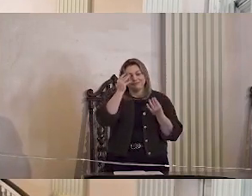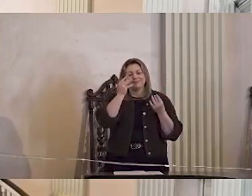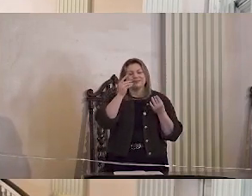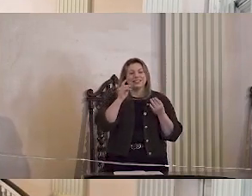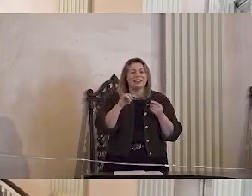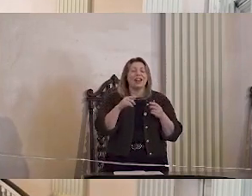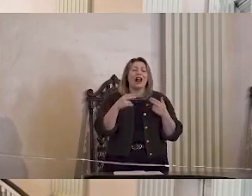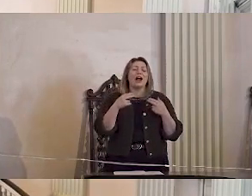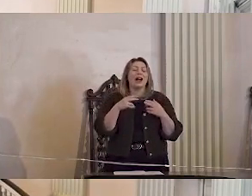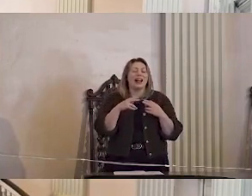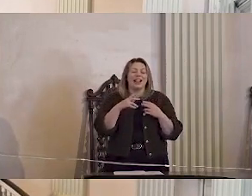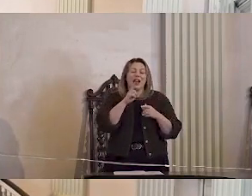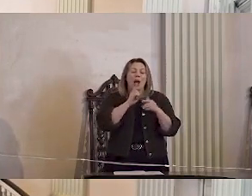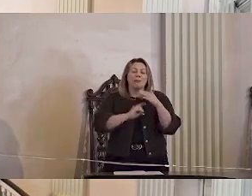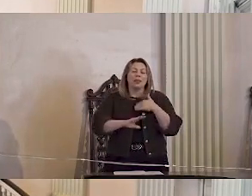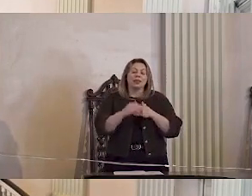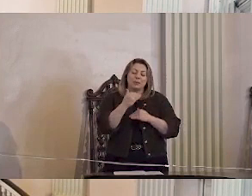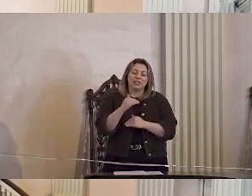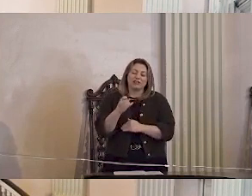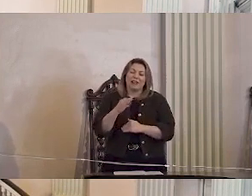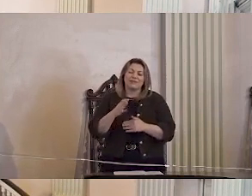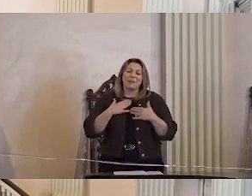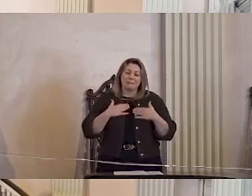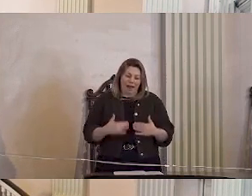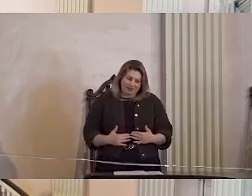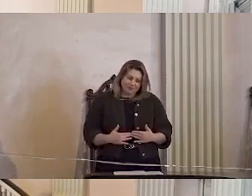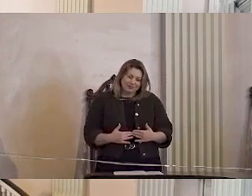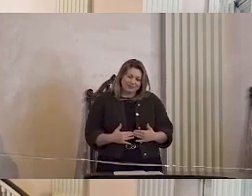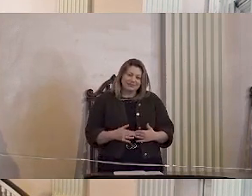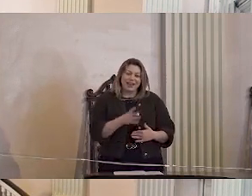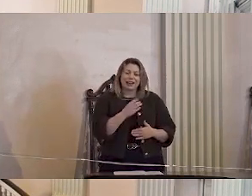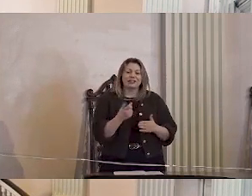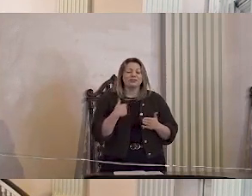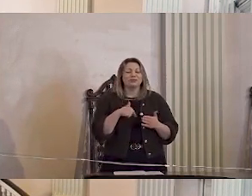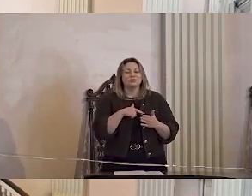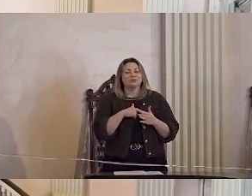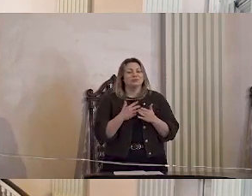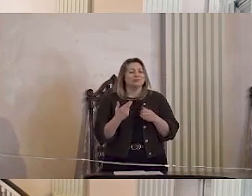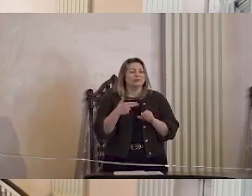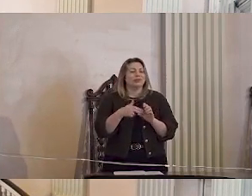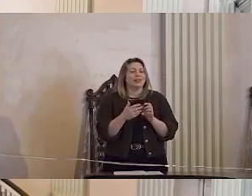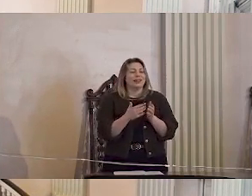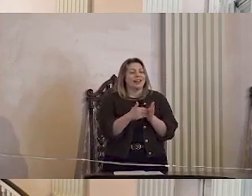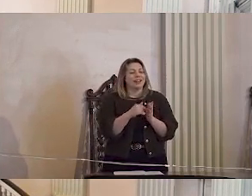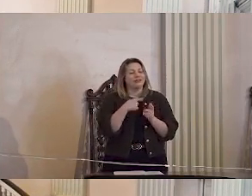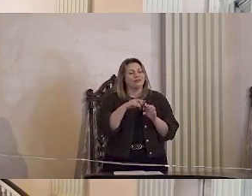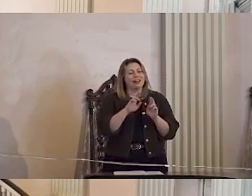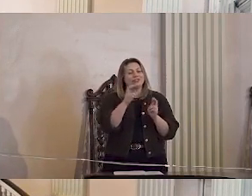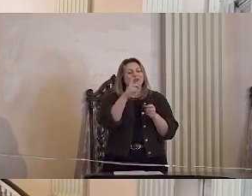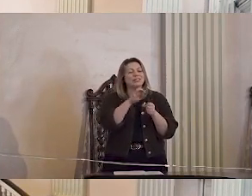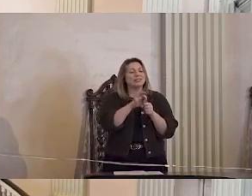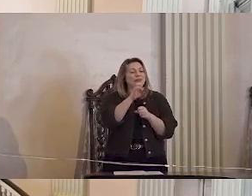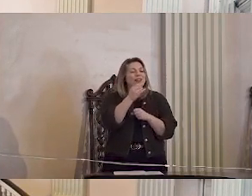of the body. And we join as we get ready for Spirit of Life.